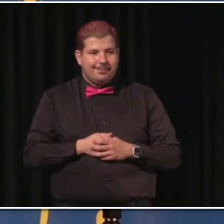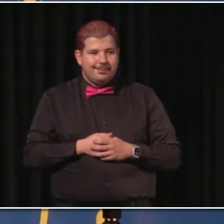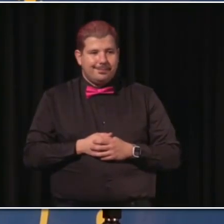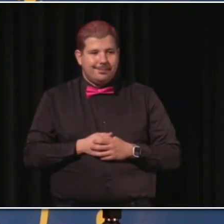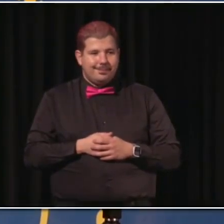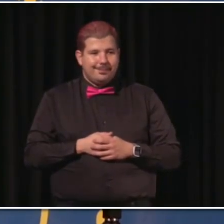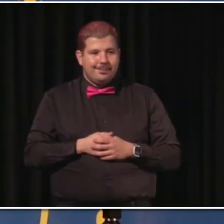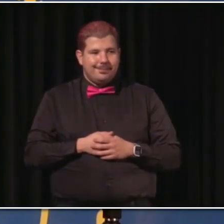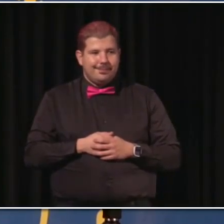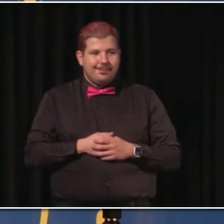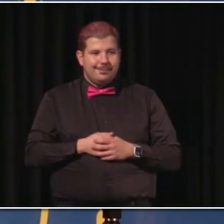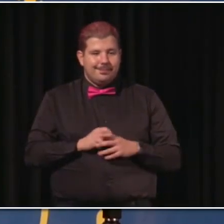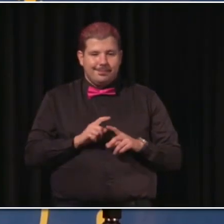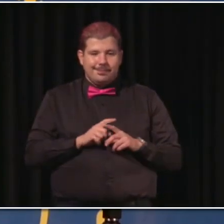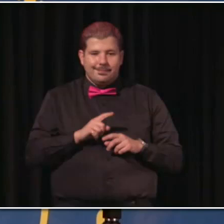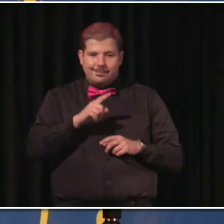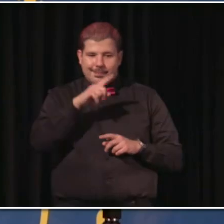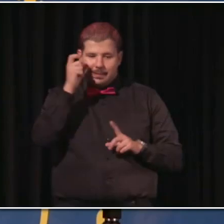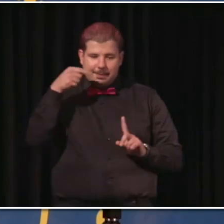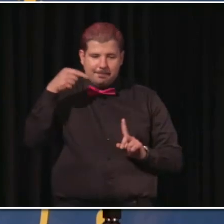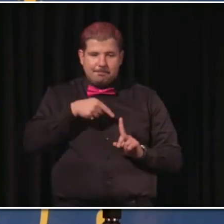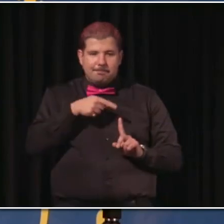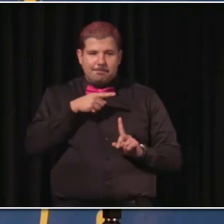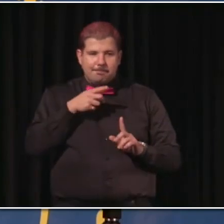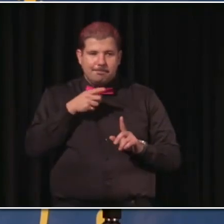Because here's the truth.